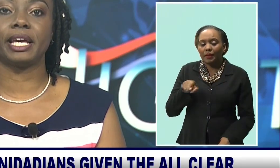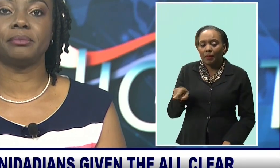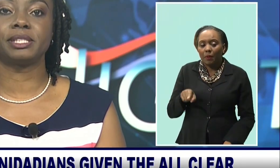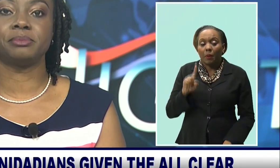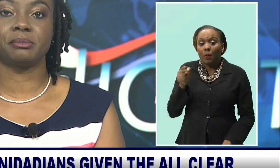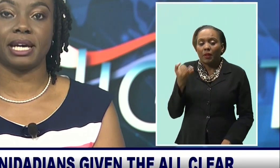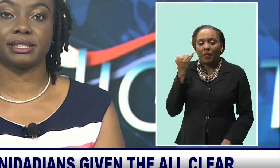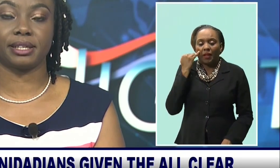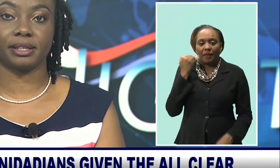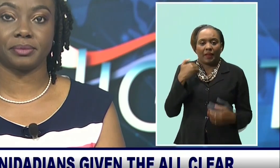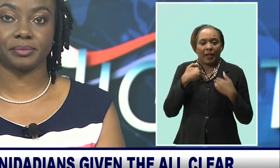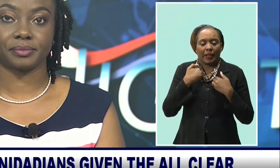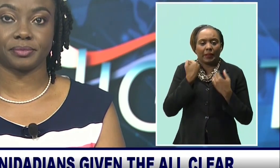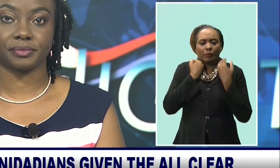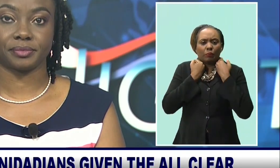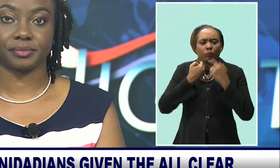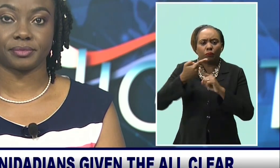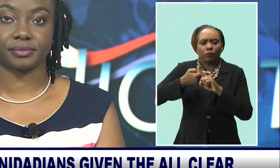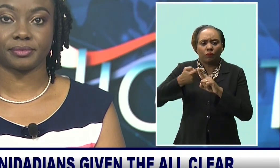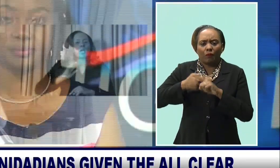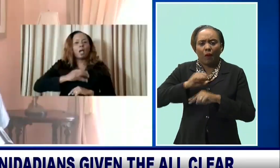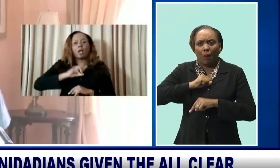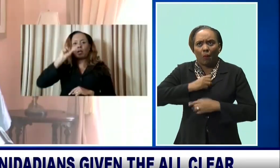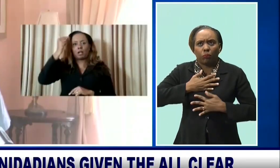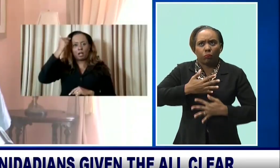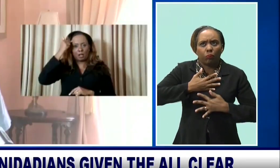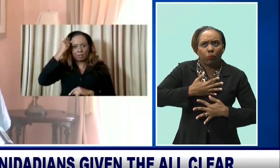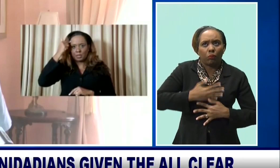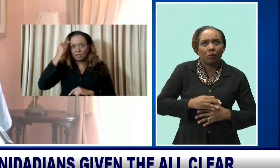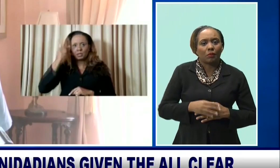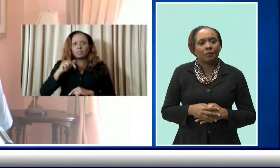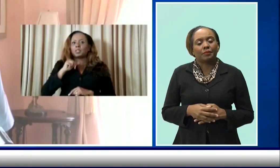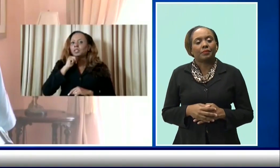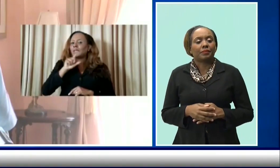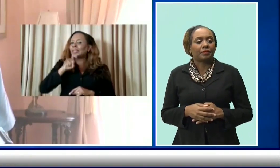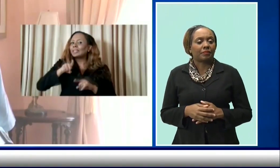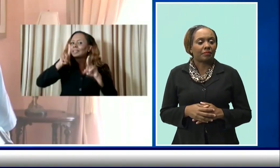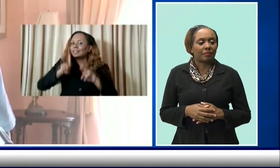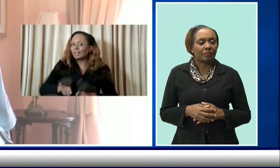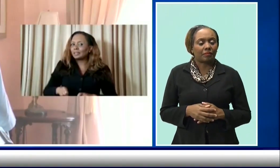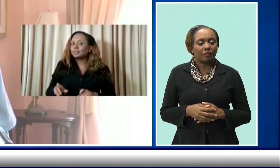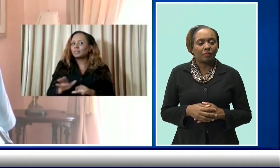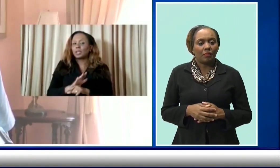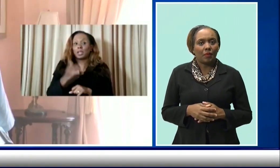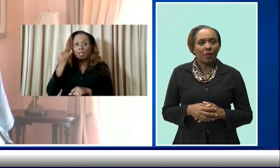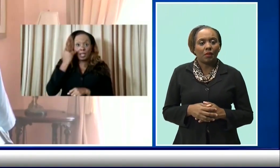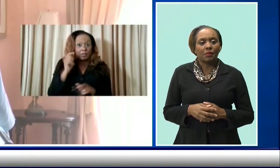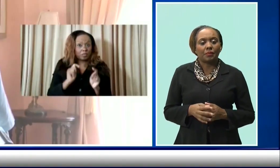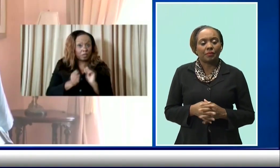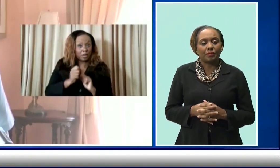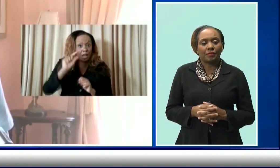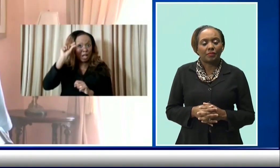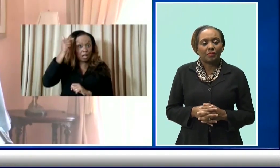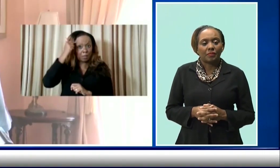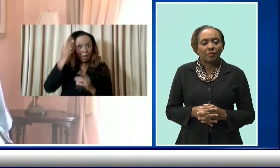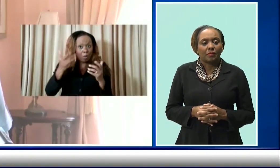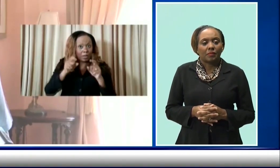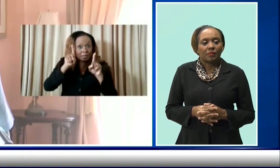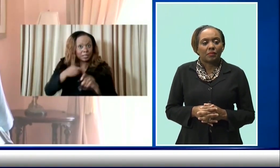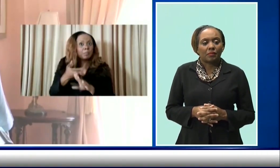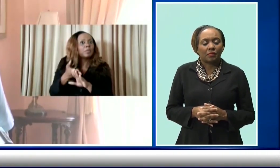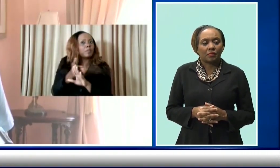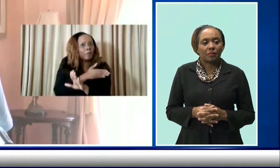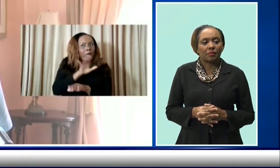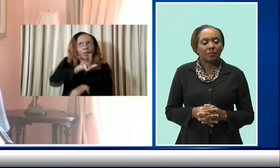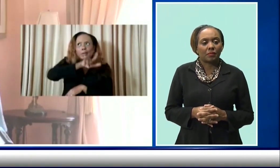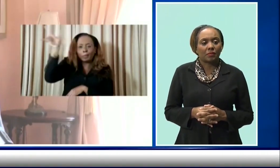they became symptomatic. If the government of Trinidad wants them tested before they leave Barbados,